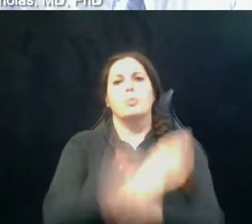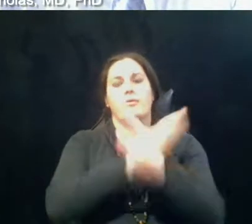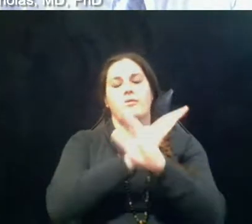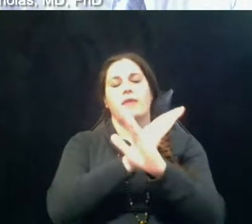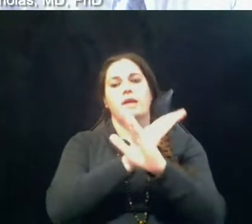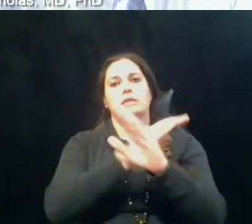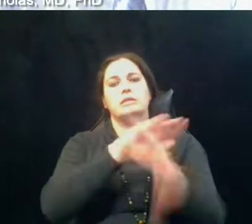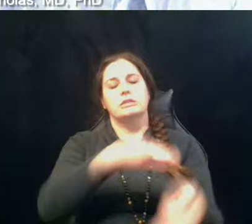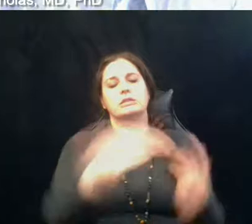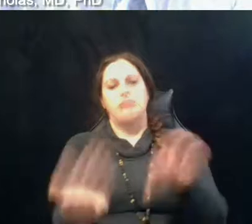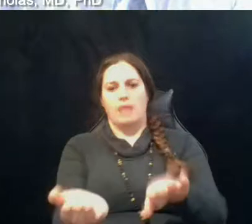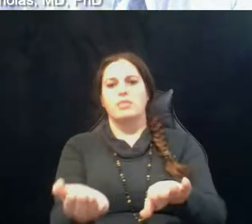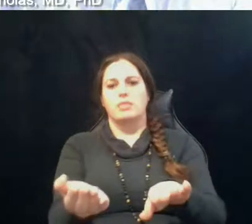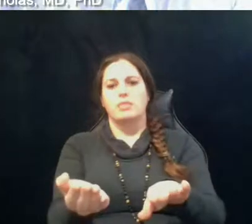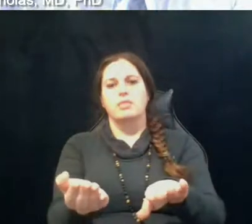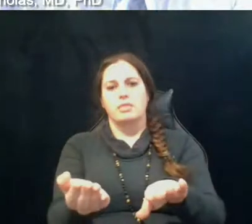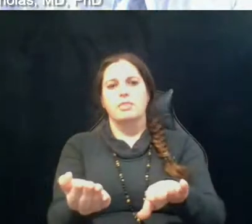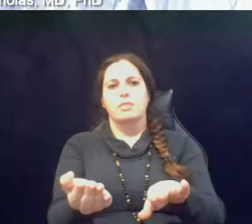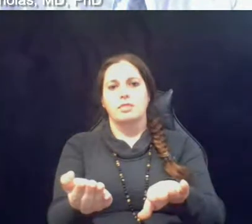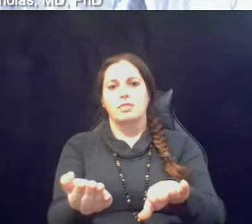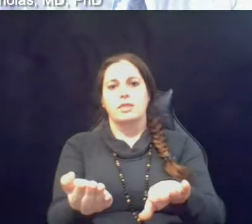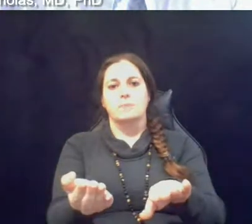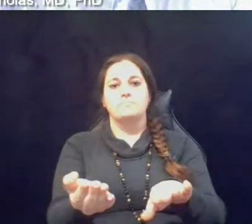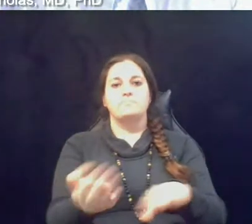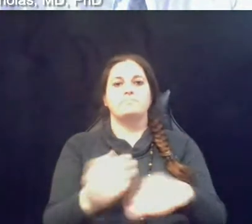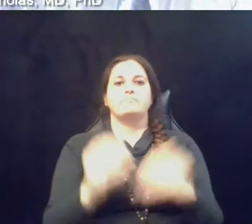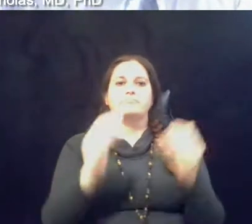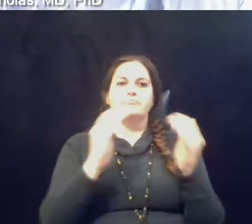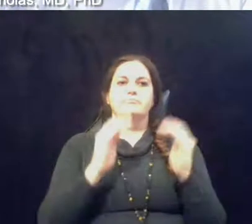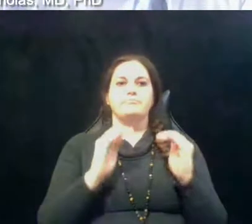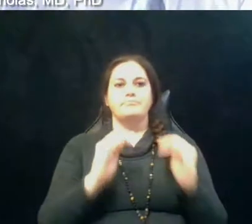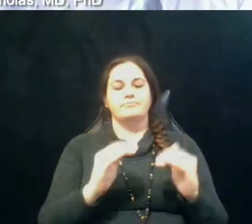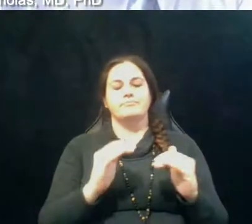So how can one get a vaccine?